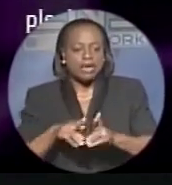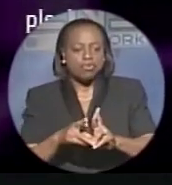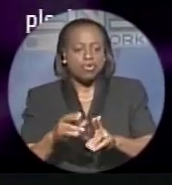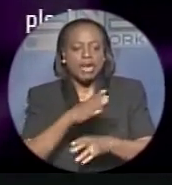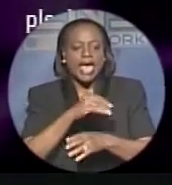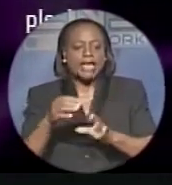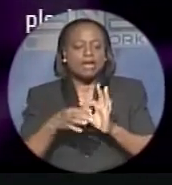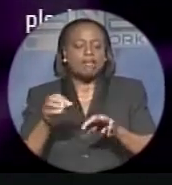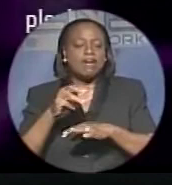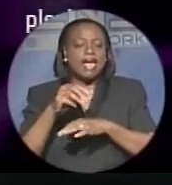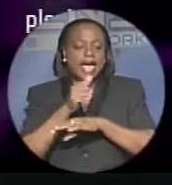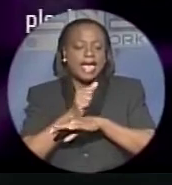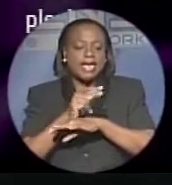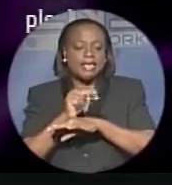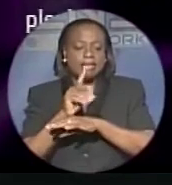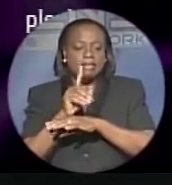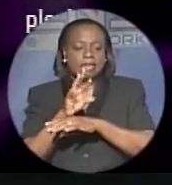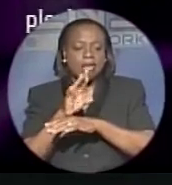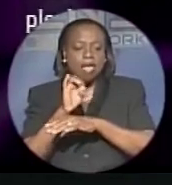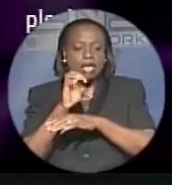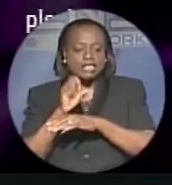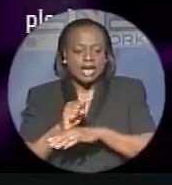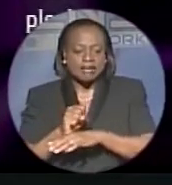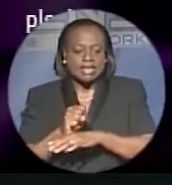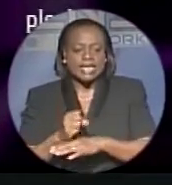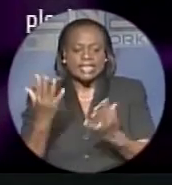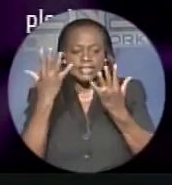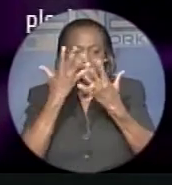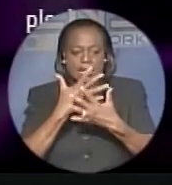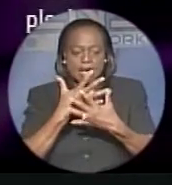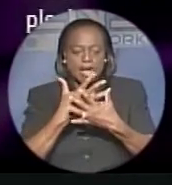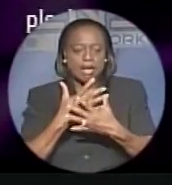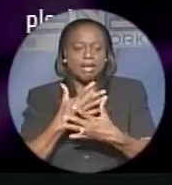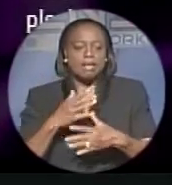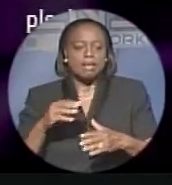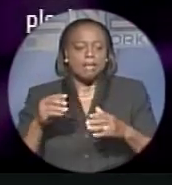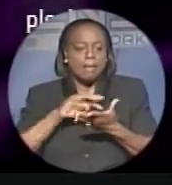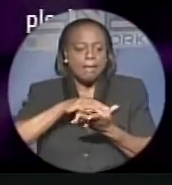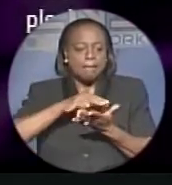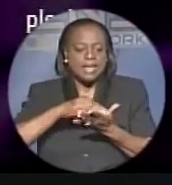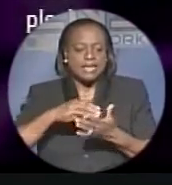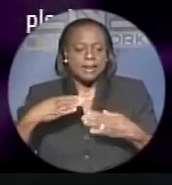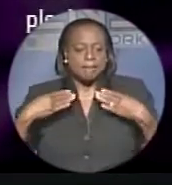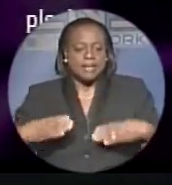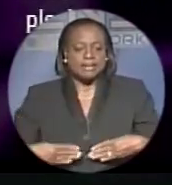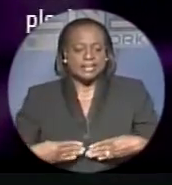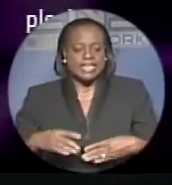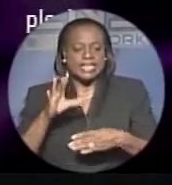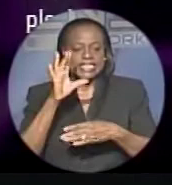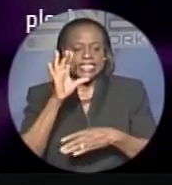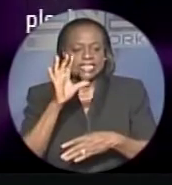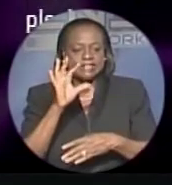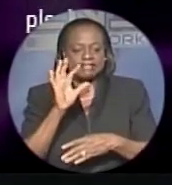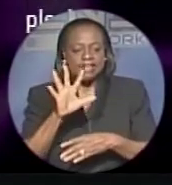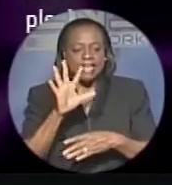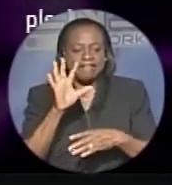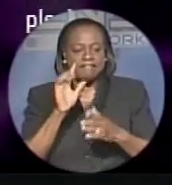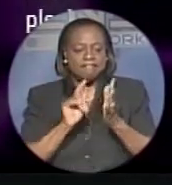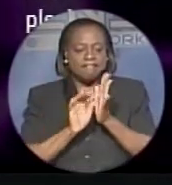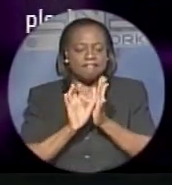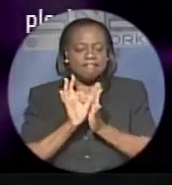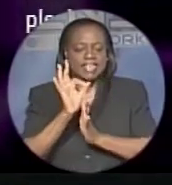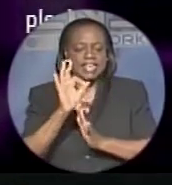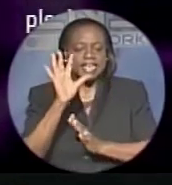Point Andros. Taylor is described as having a dark brown complexion and medium build and stands 5'9" tall. Anyone